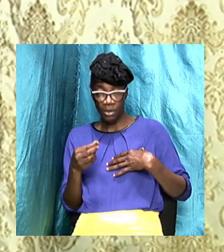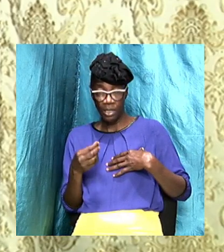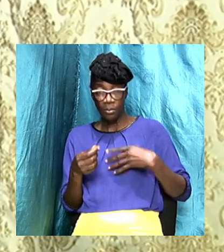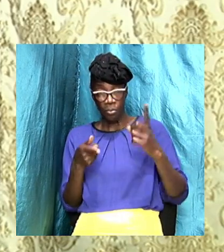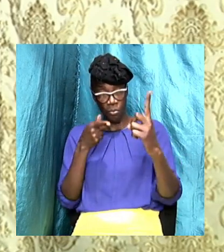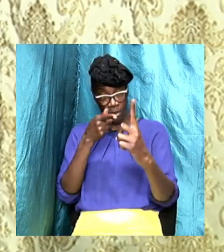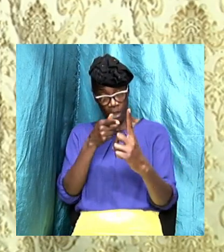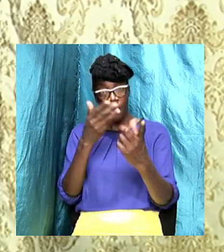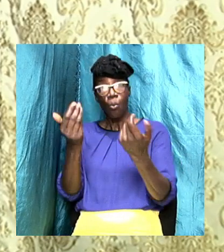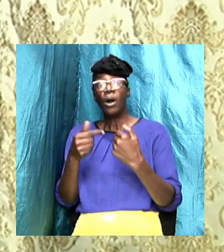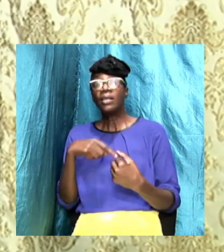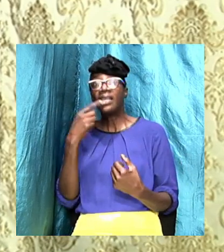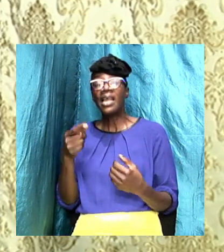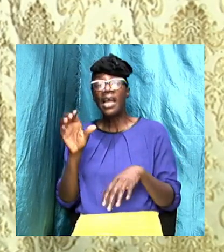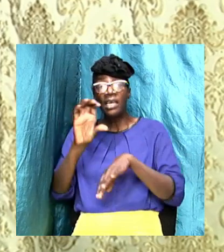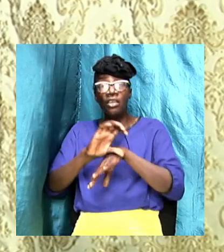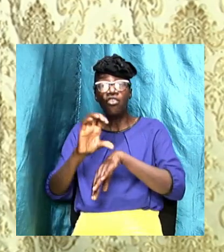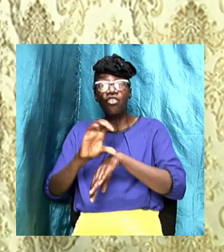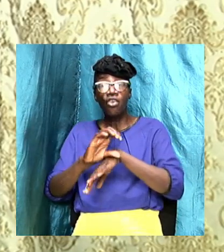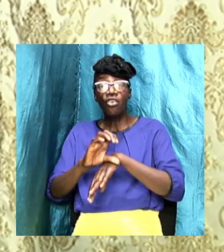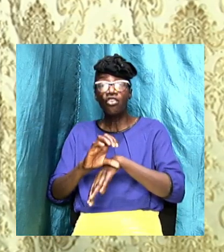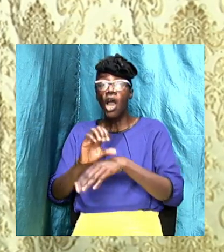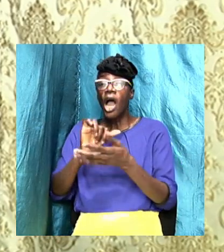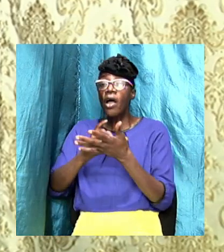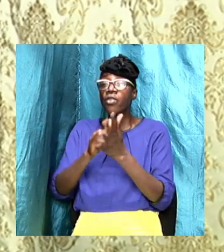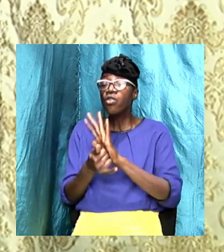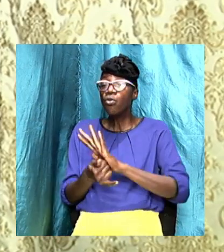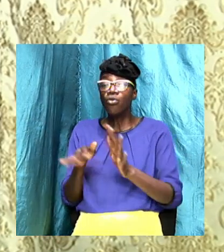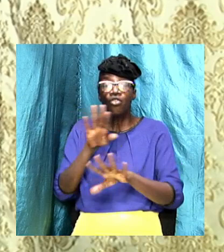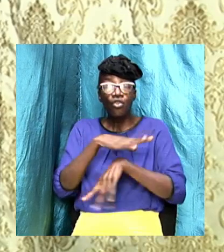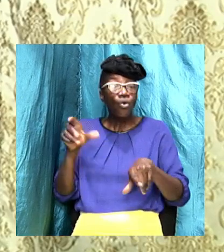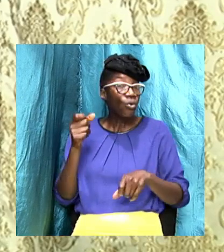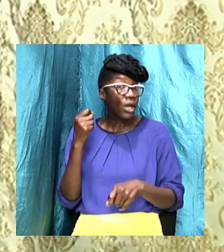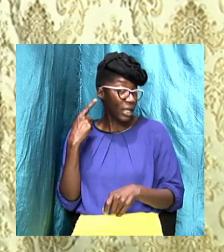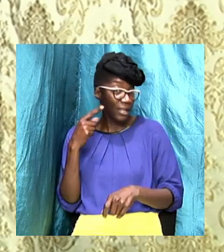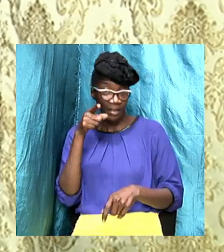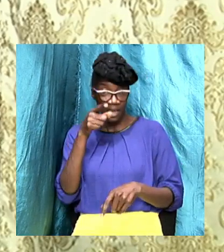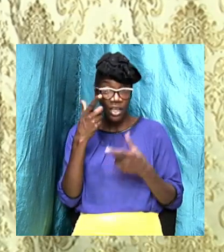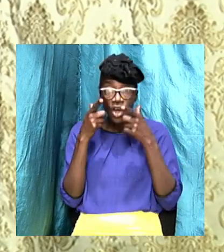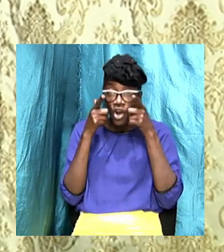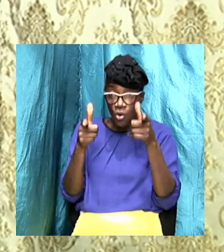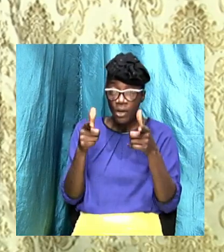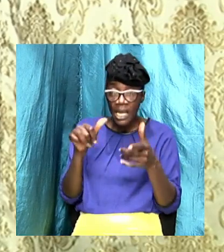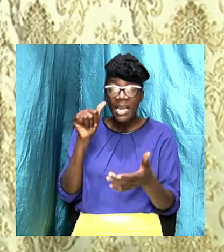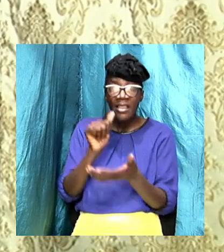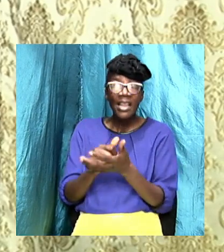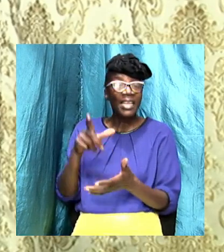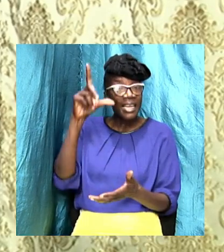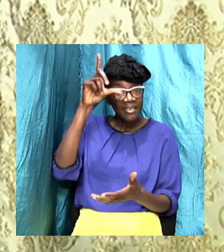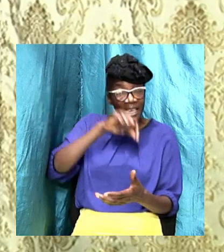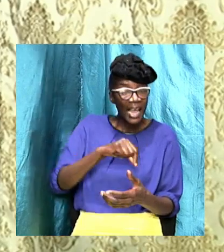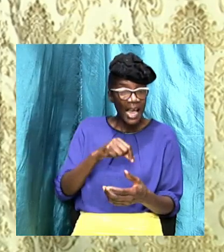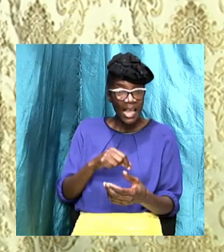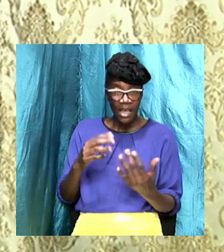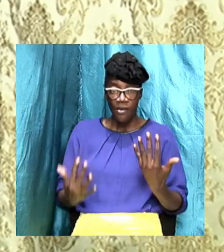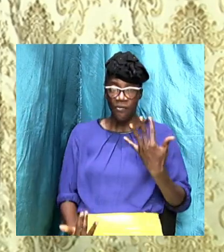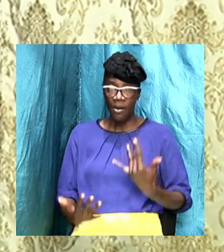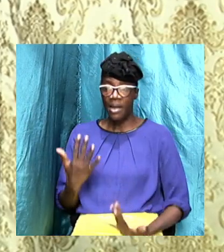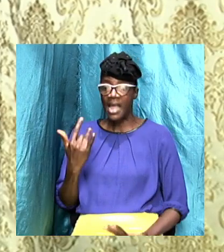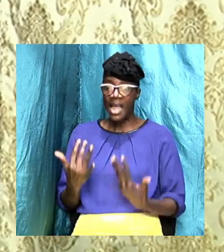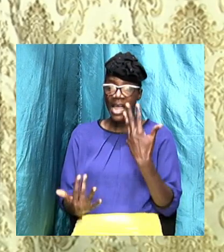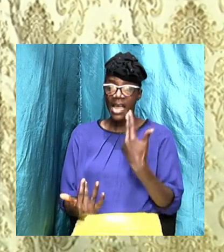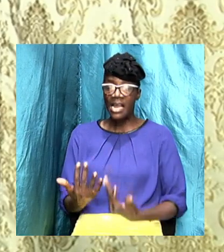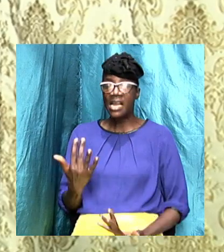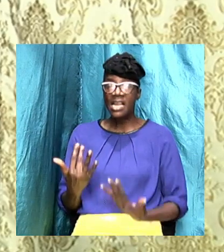church, and I want to tell those who probably do not understand and you are tuning in, That is a lie from the pit of hell, and we